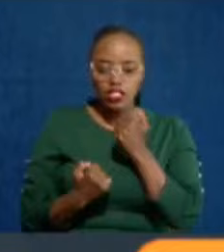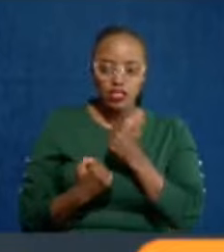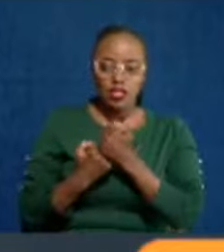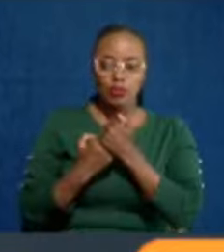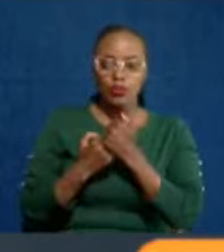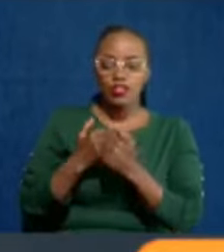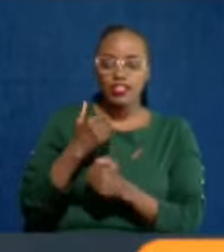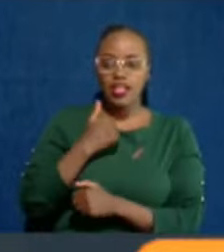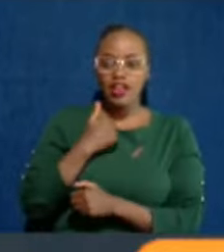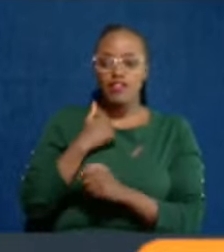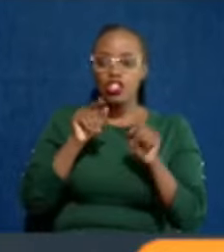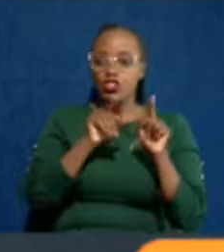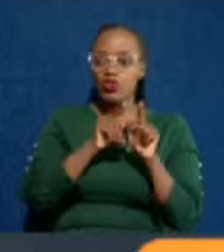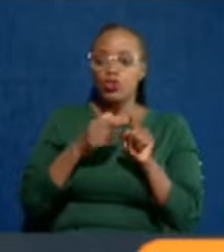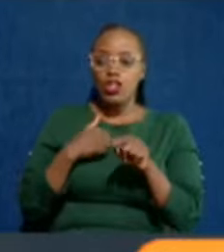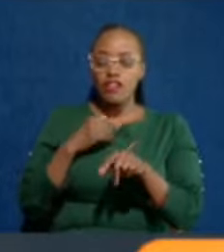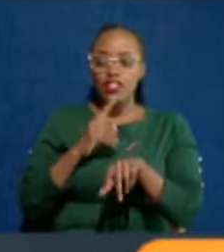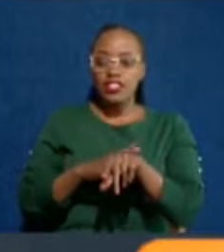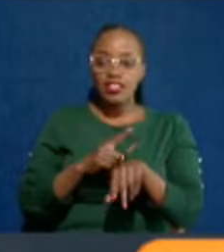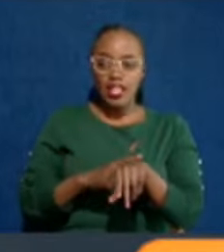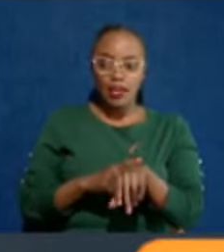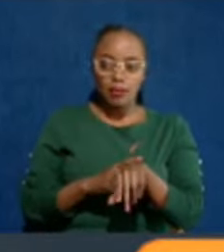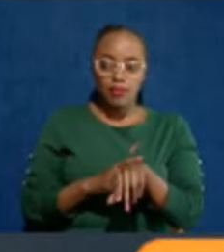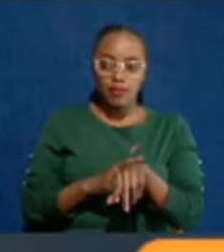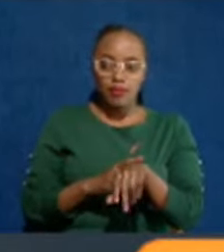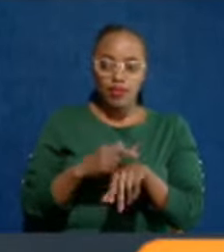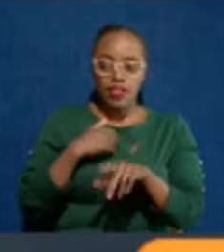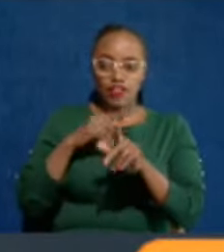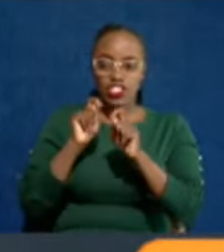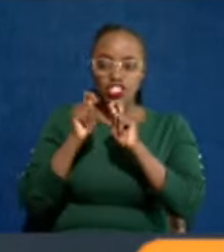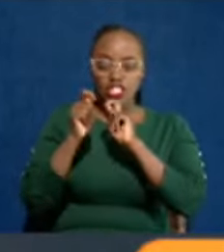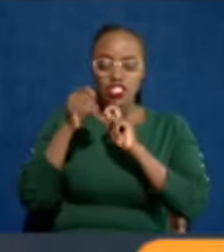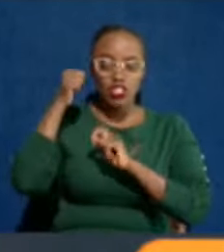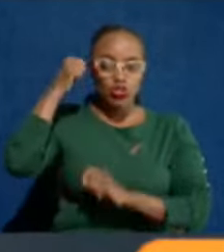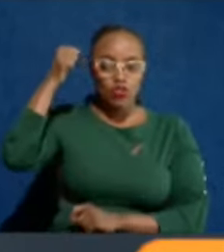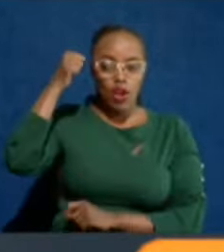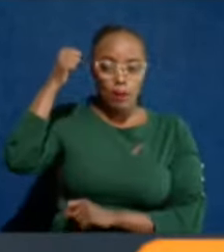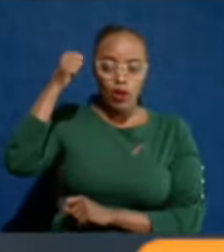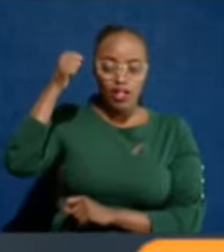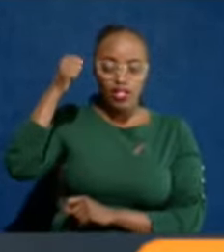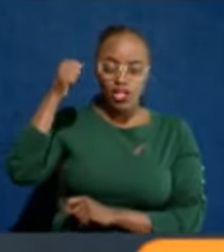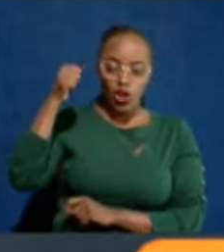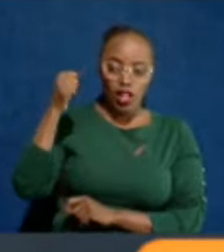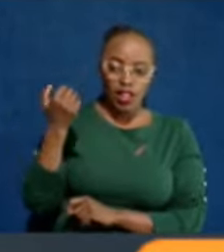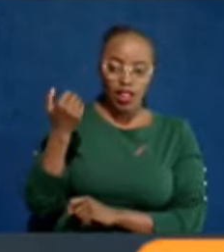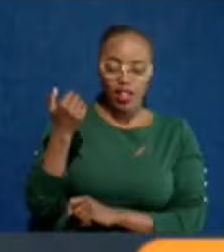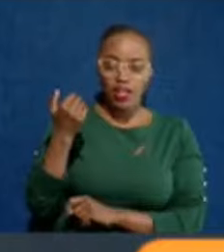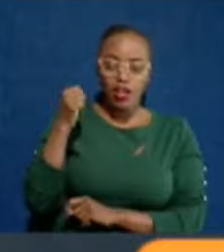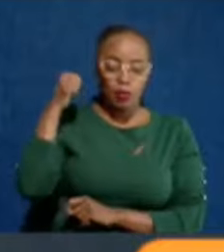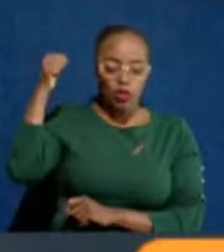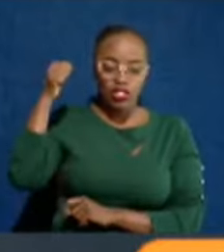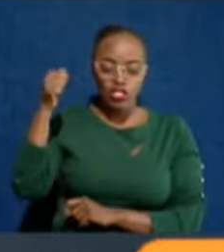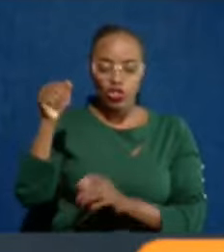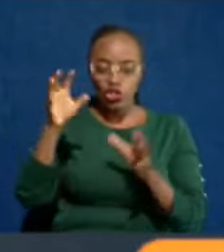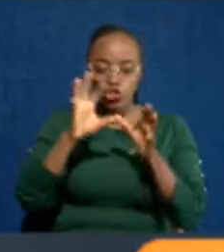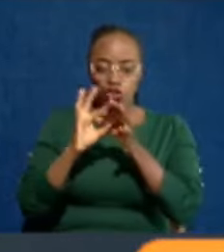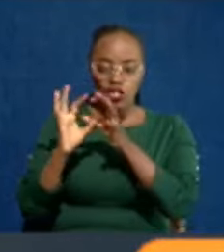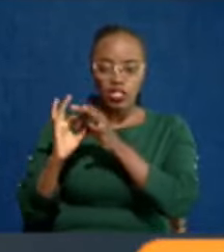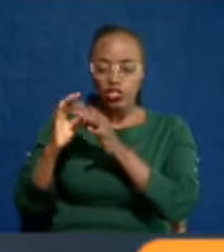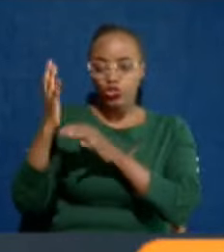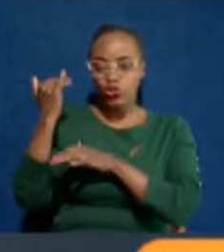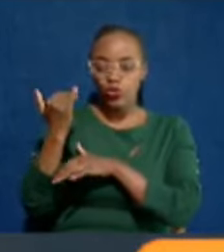solidarity? It also comes at a time when there is some change of political alignments,